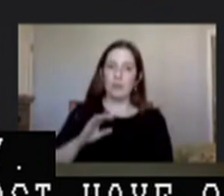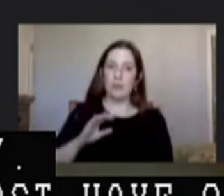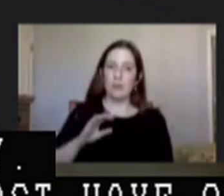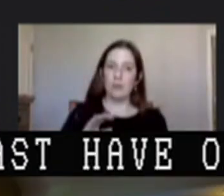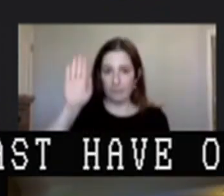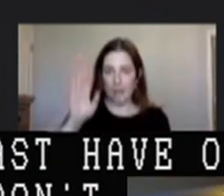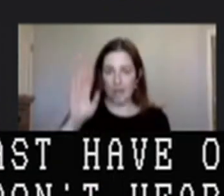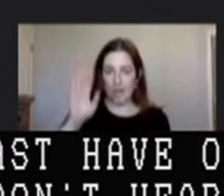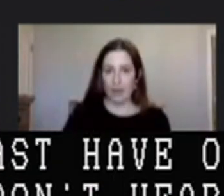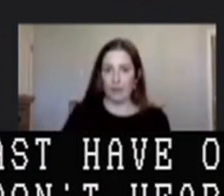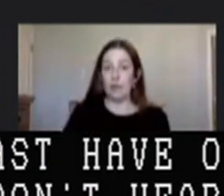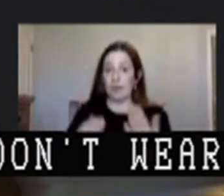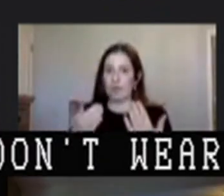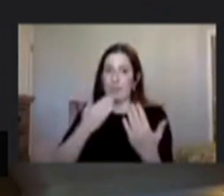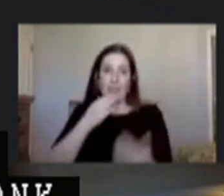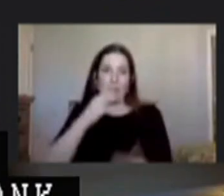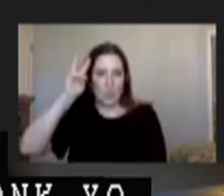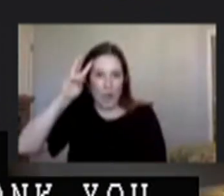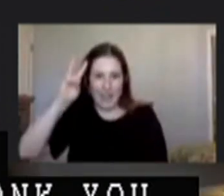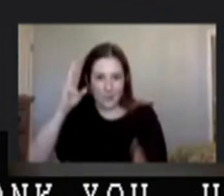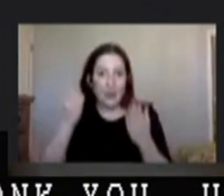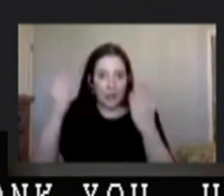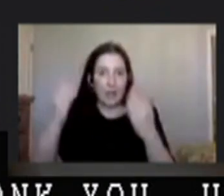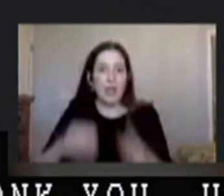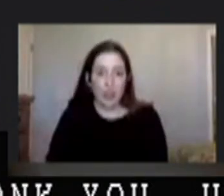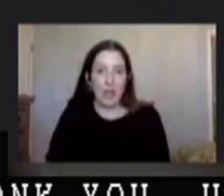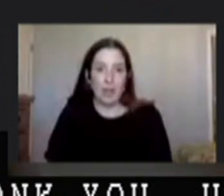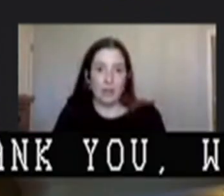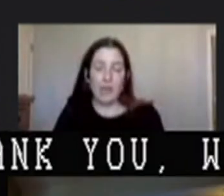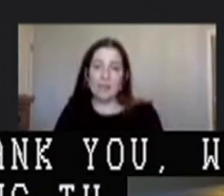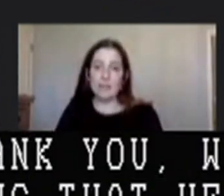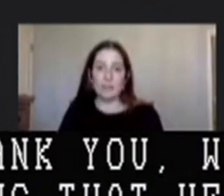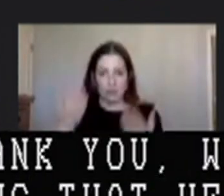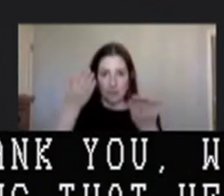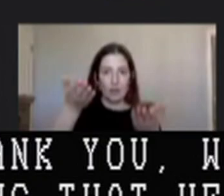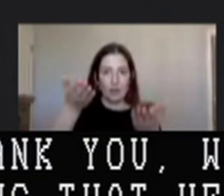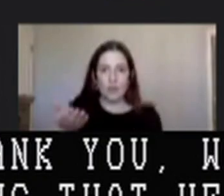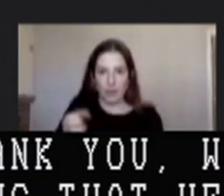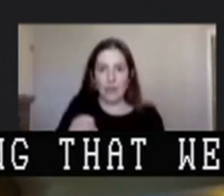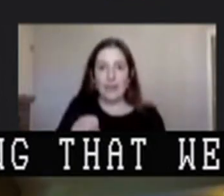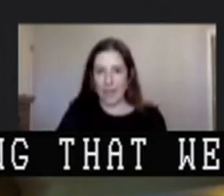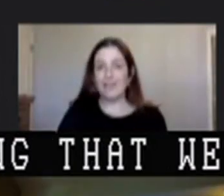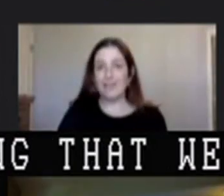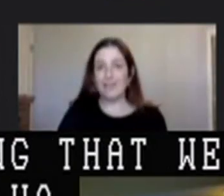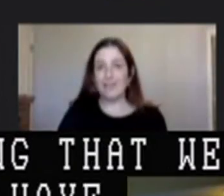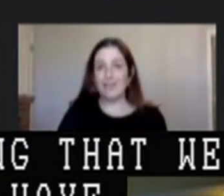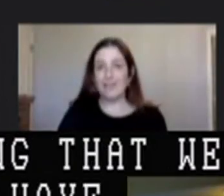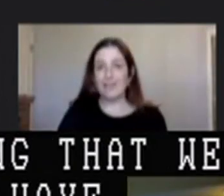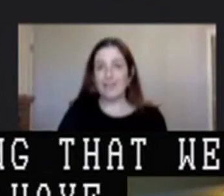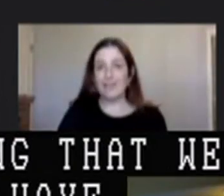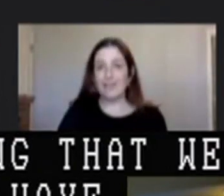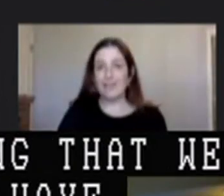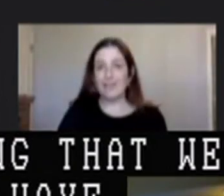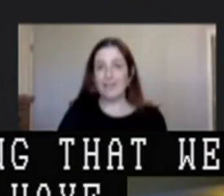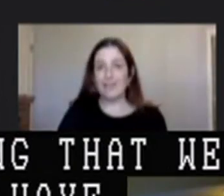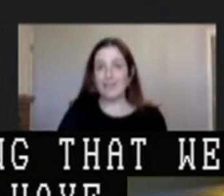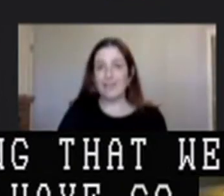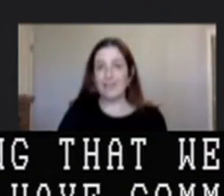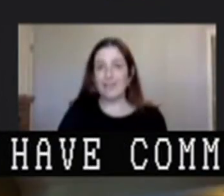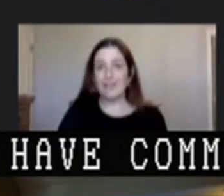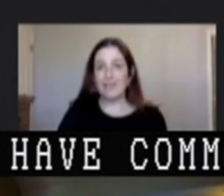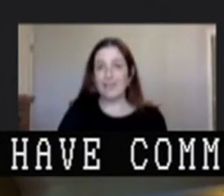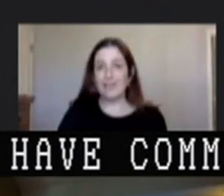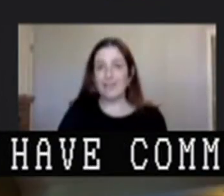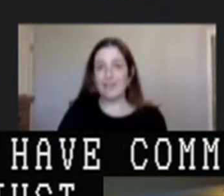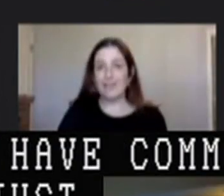And thank you, Wes, very much for raising that. We appreciate it. Do you have a comment? Yes. Yes, and I just want to add banks as